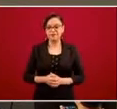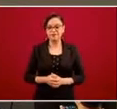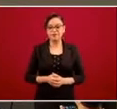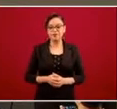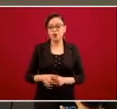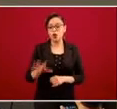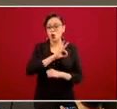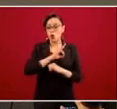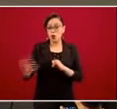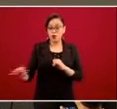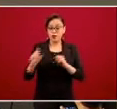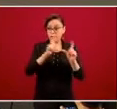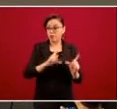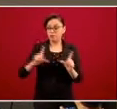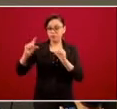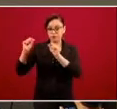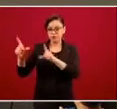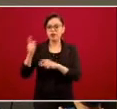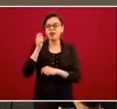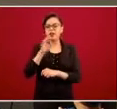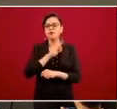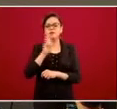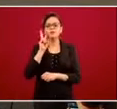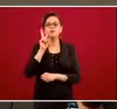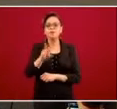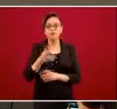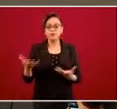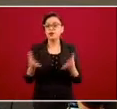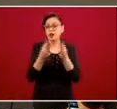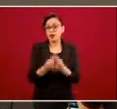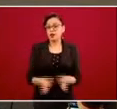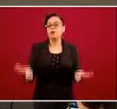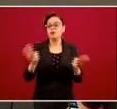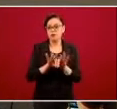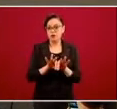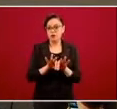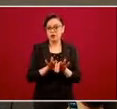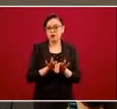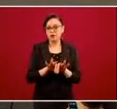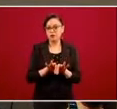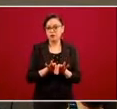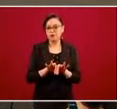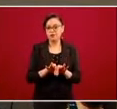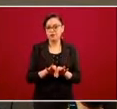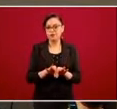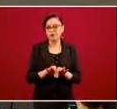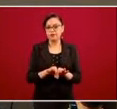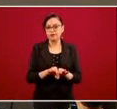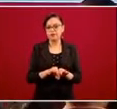of epidemiological vigilance. Finally, this is an important element.